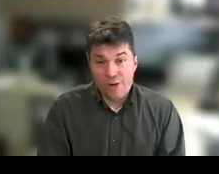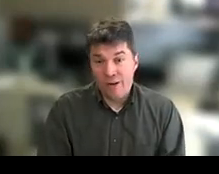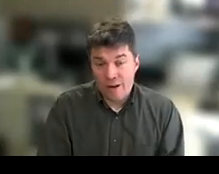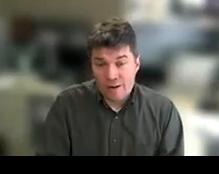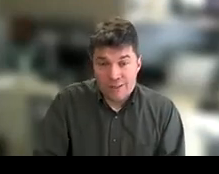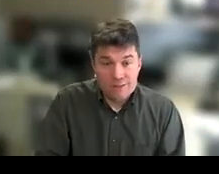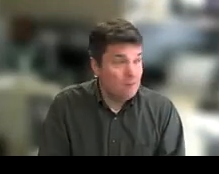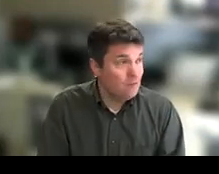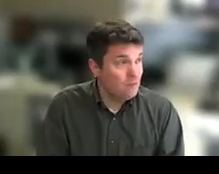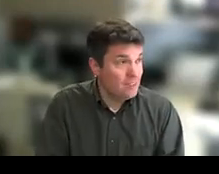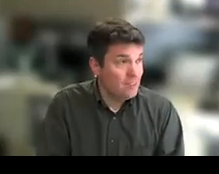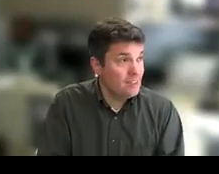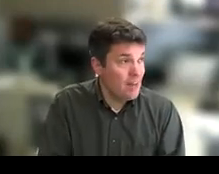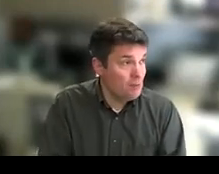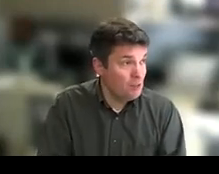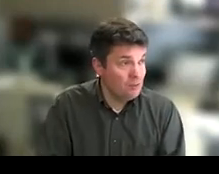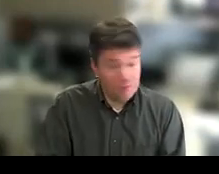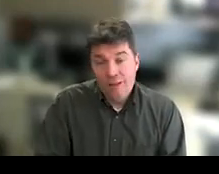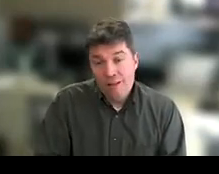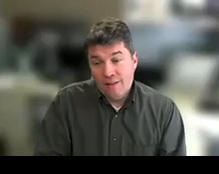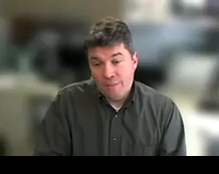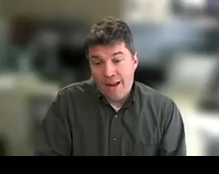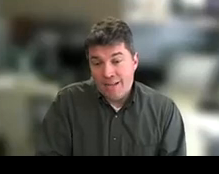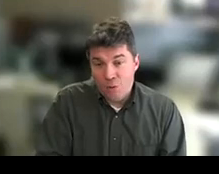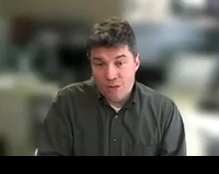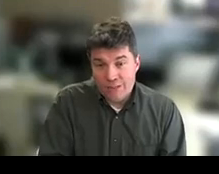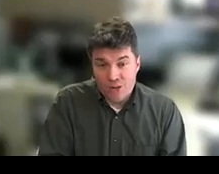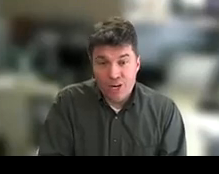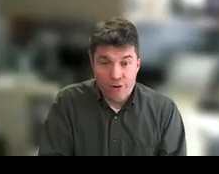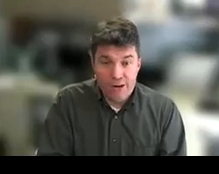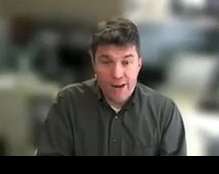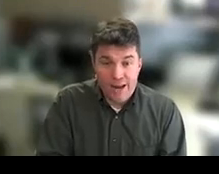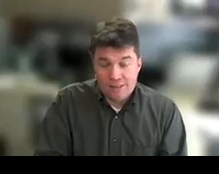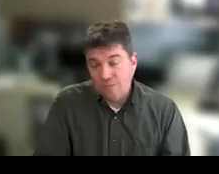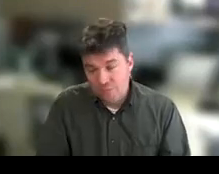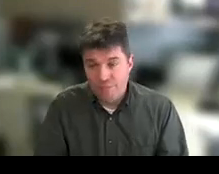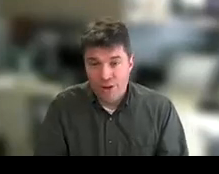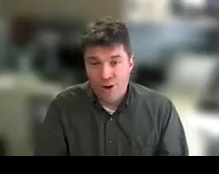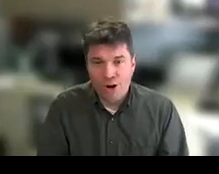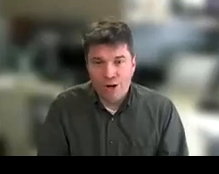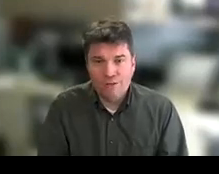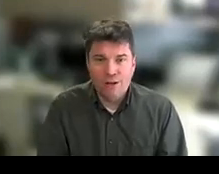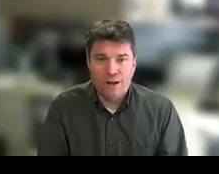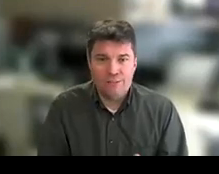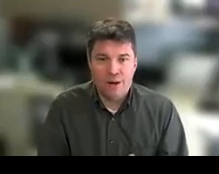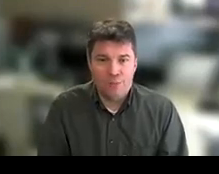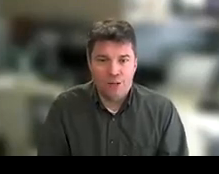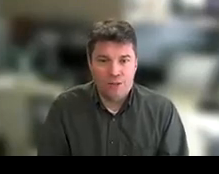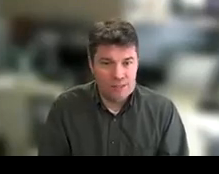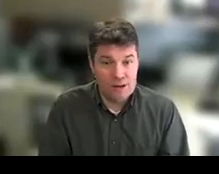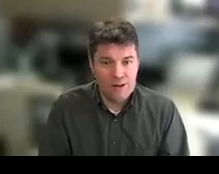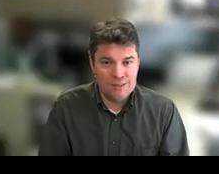Dogs, hearing dogs, assistant animals. Somebody asked me once if they're hearing cats. There are. They're